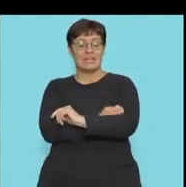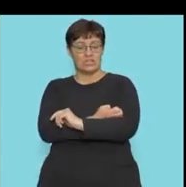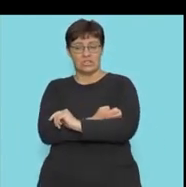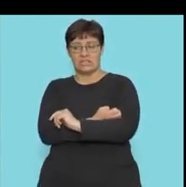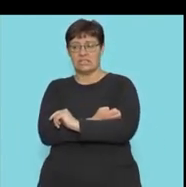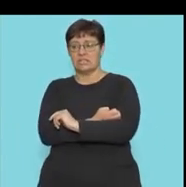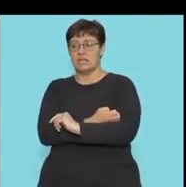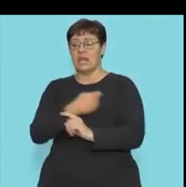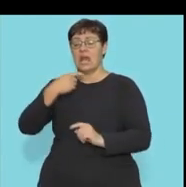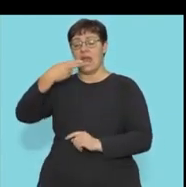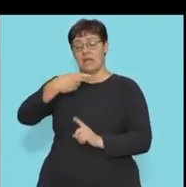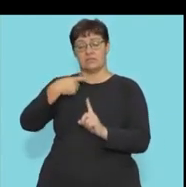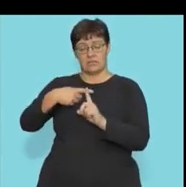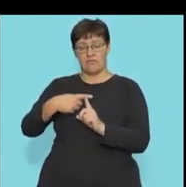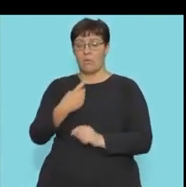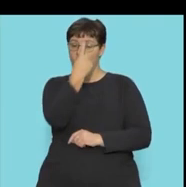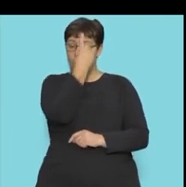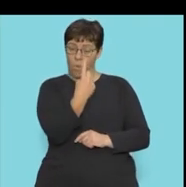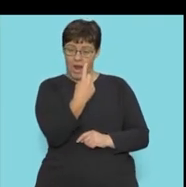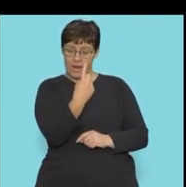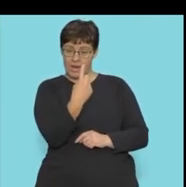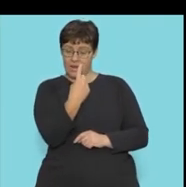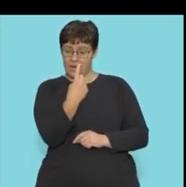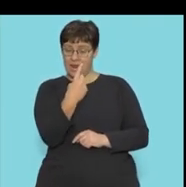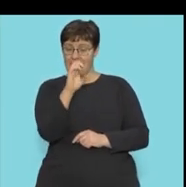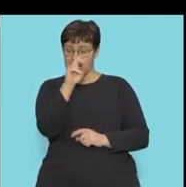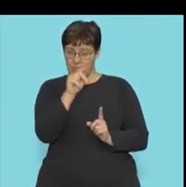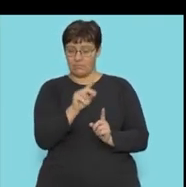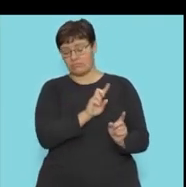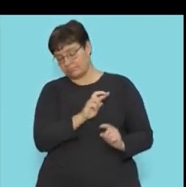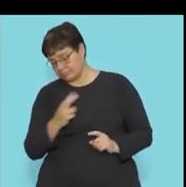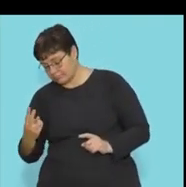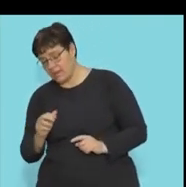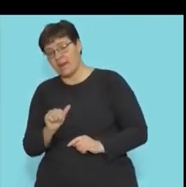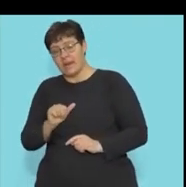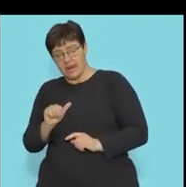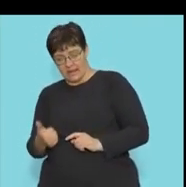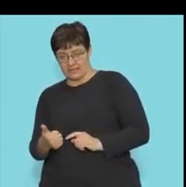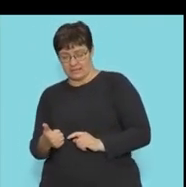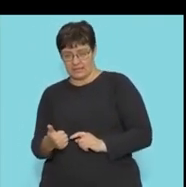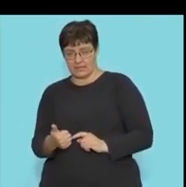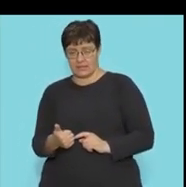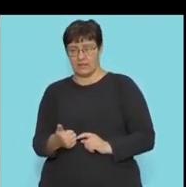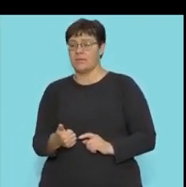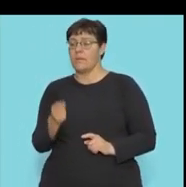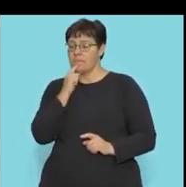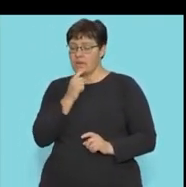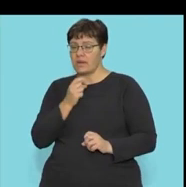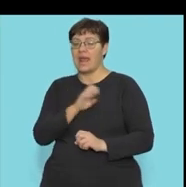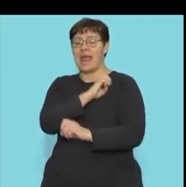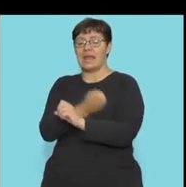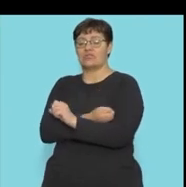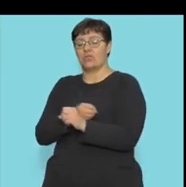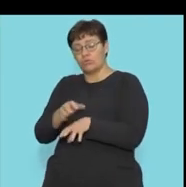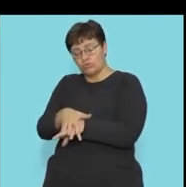hydrogen atoms from one hydrogen energy carrier enzyme to the next, and as it does that, it